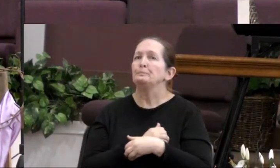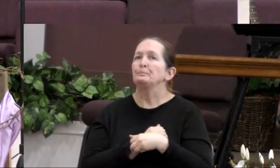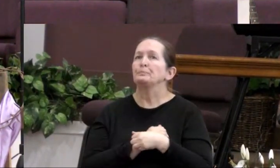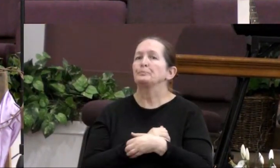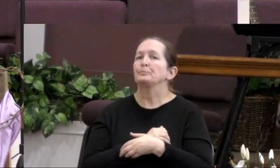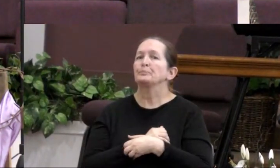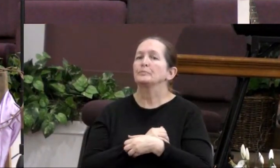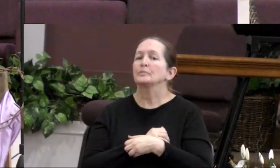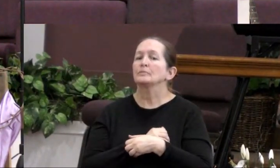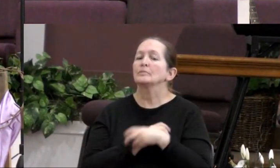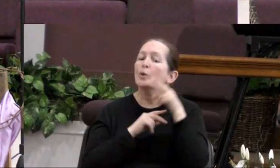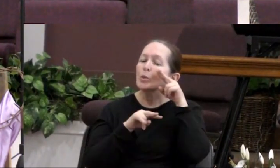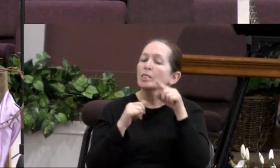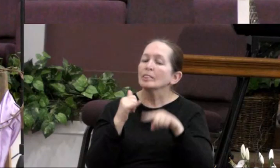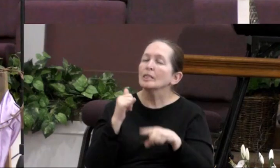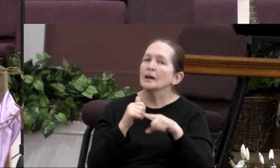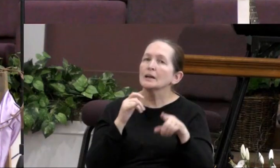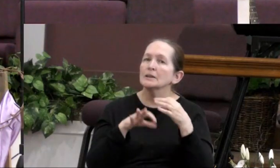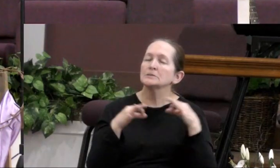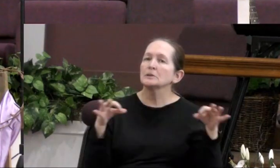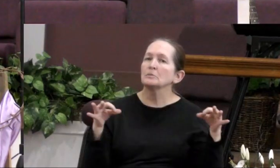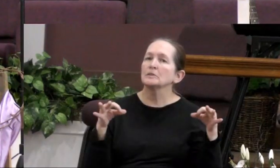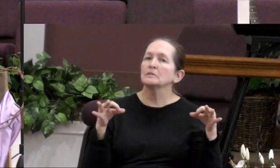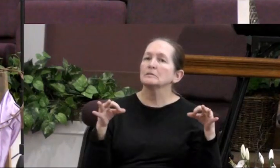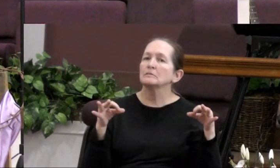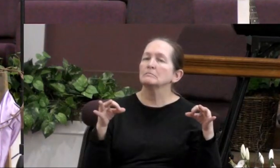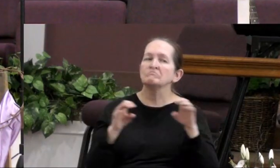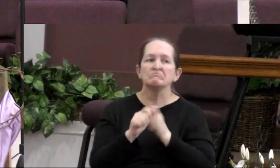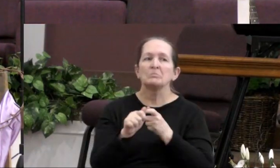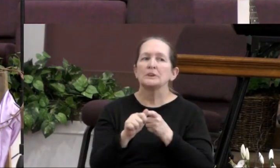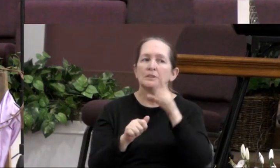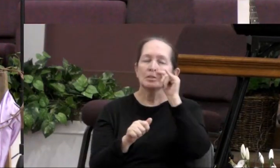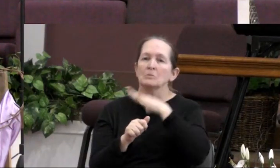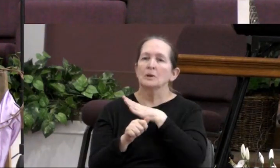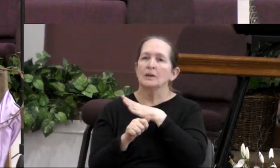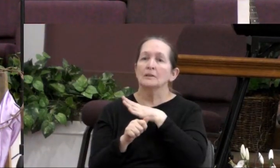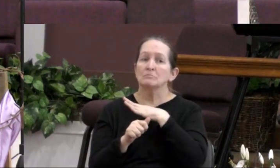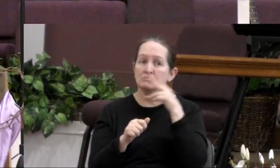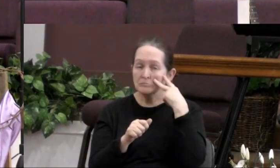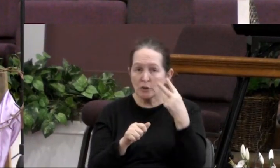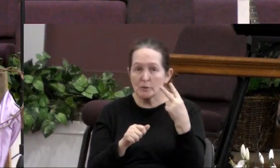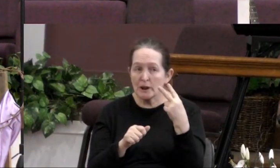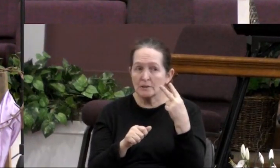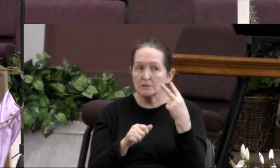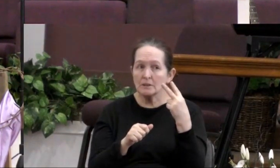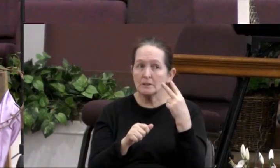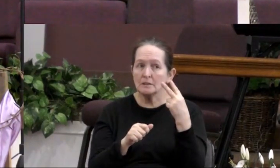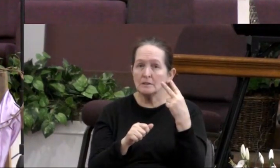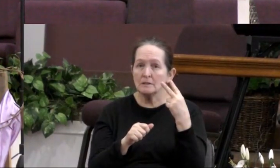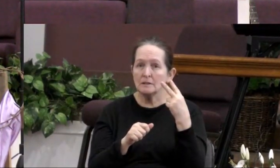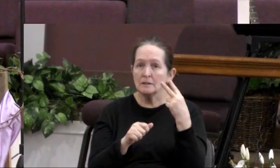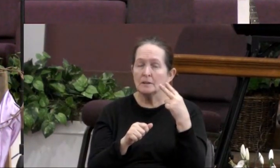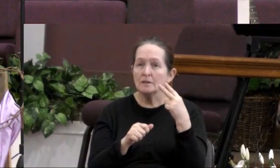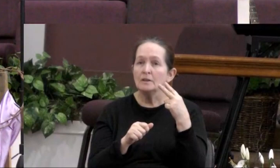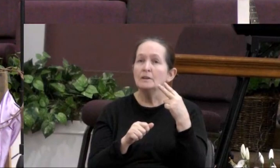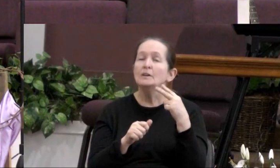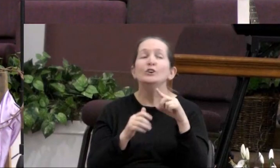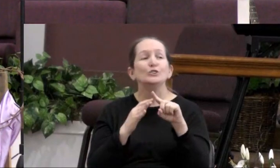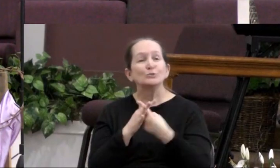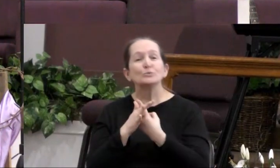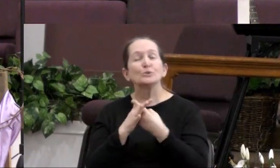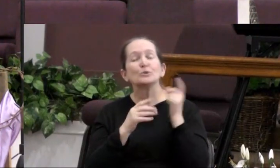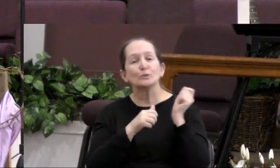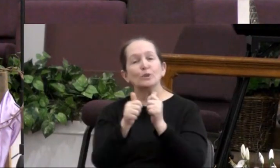But then look at that last statement. Immediately he regained his sight and began following